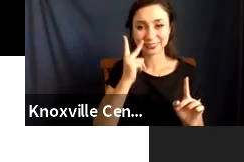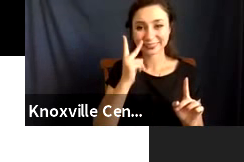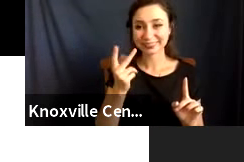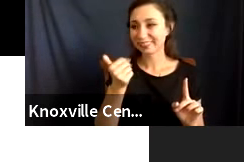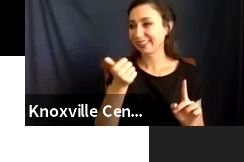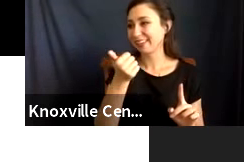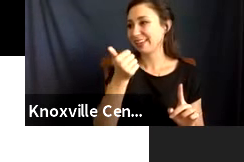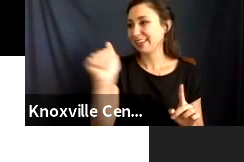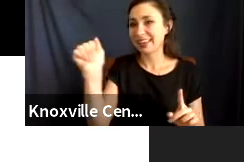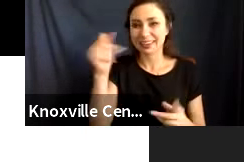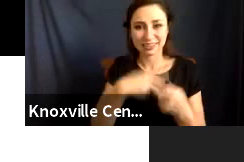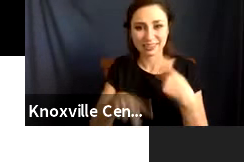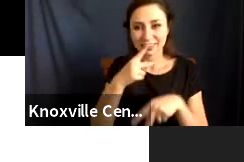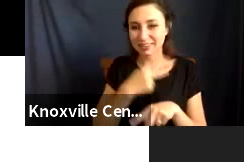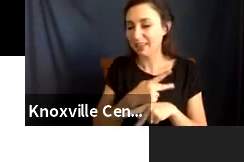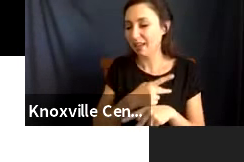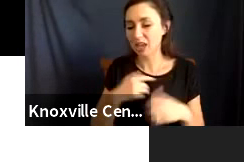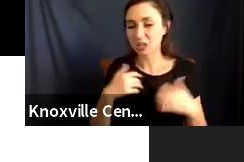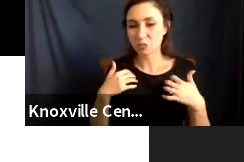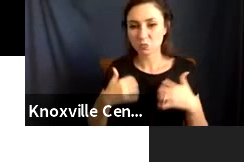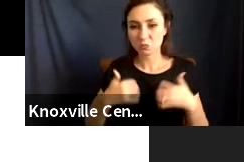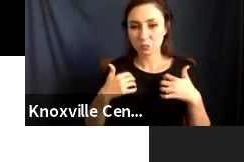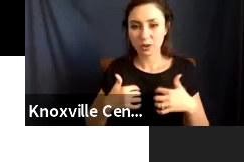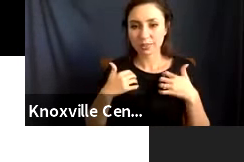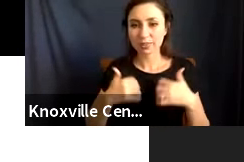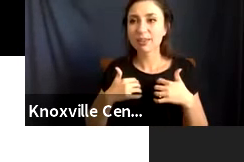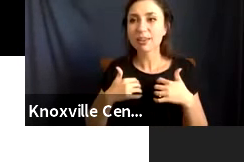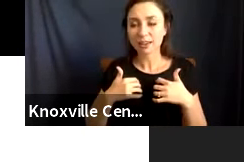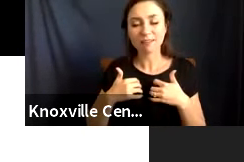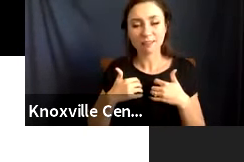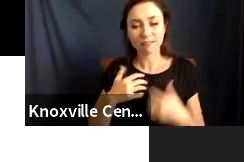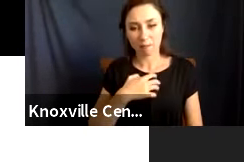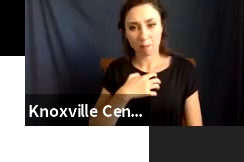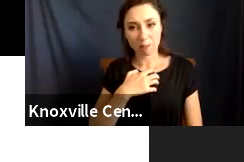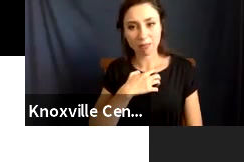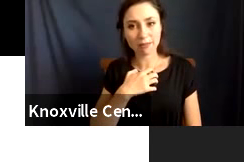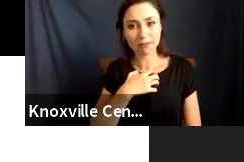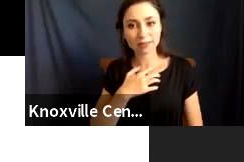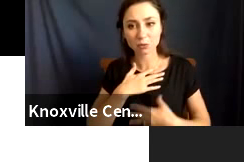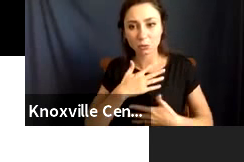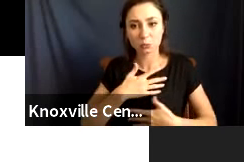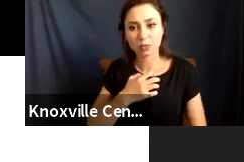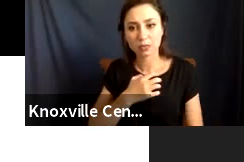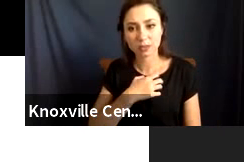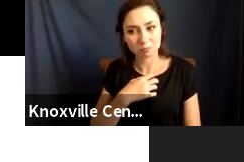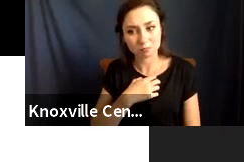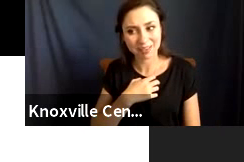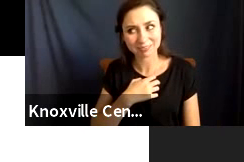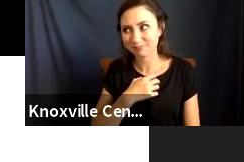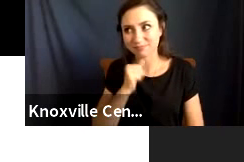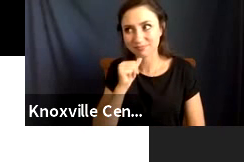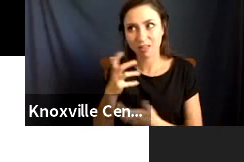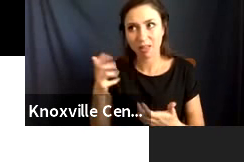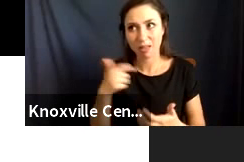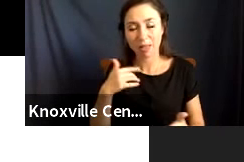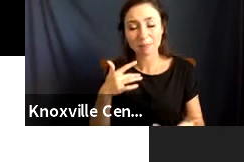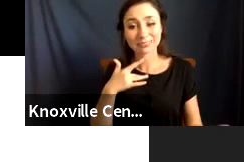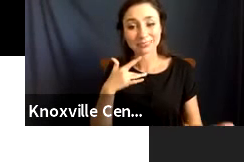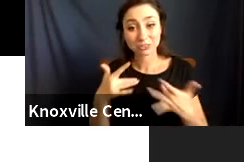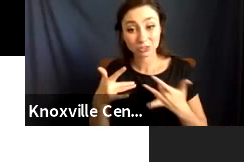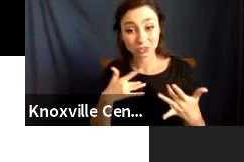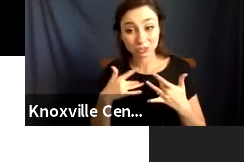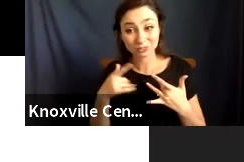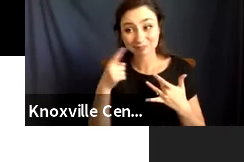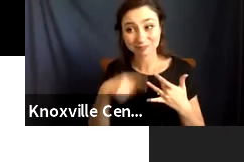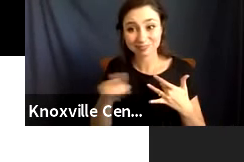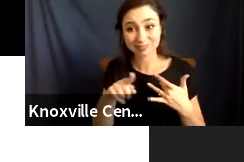of respiratory complaints. And I'm just concerned that the driver behind that is that the concern